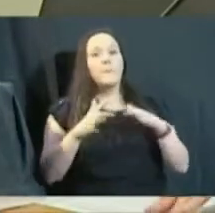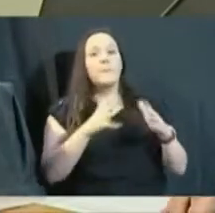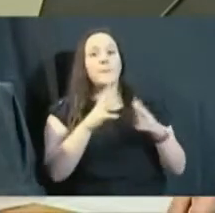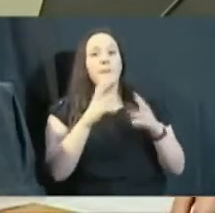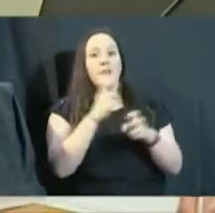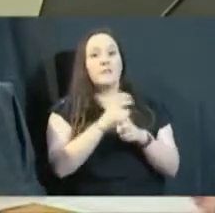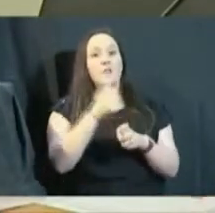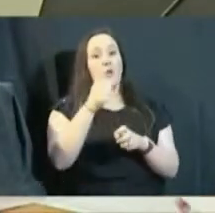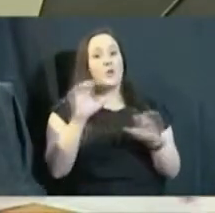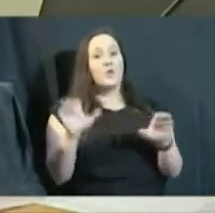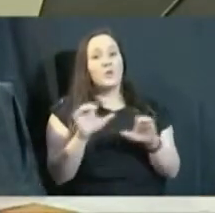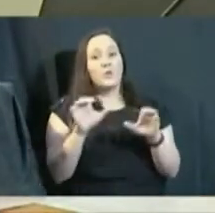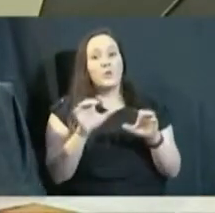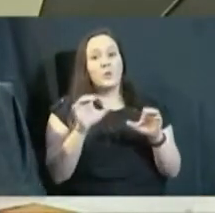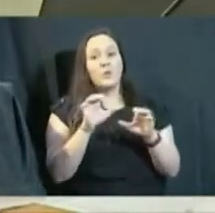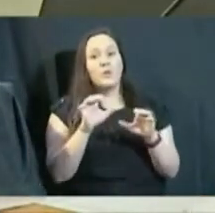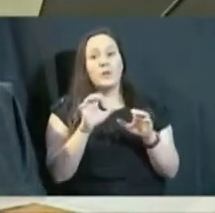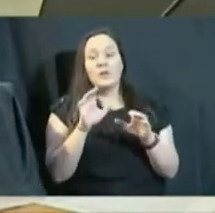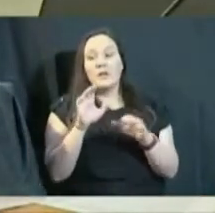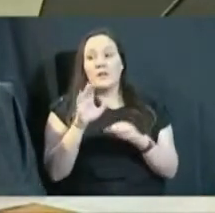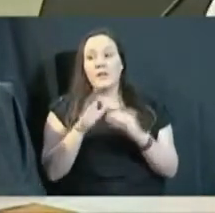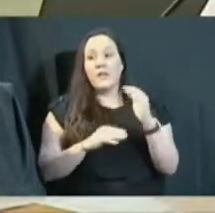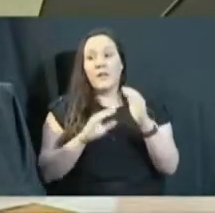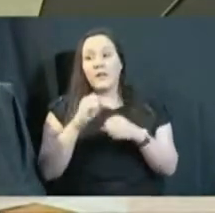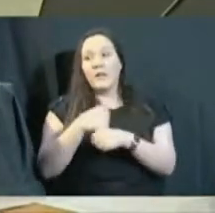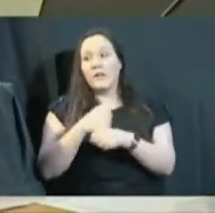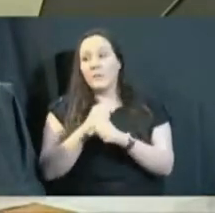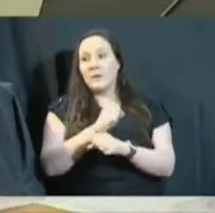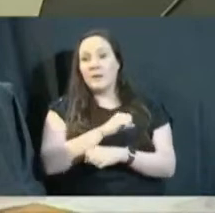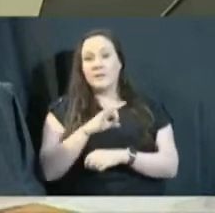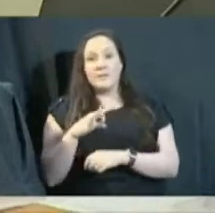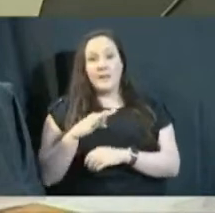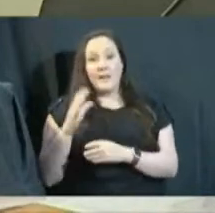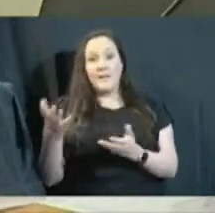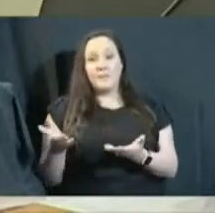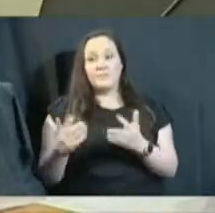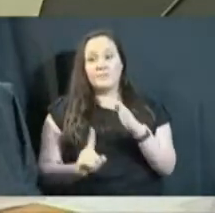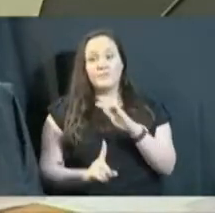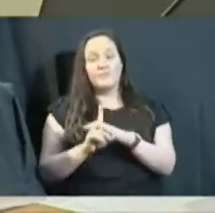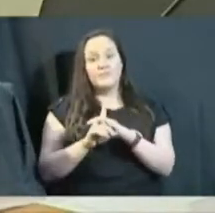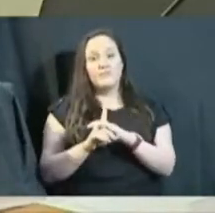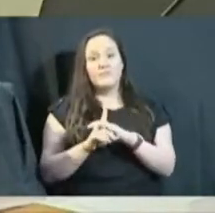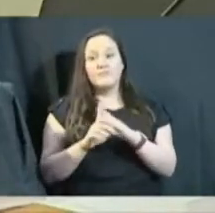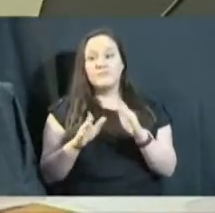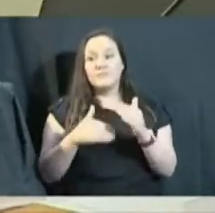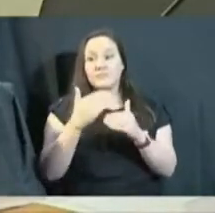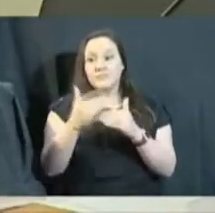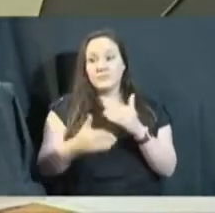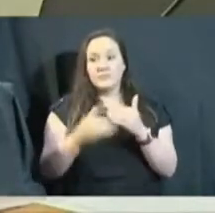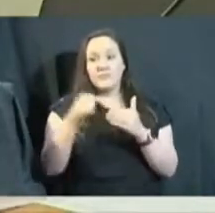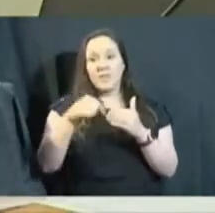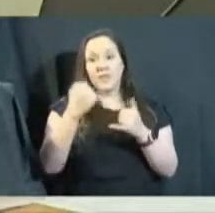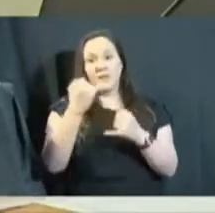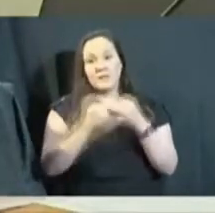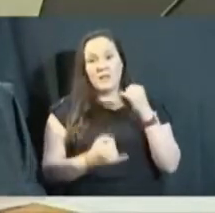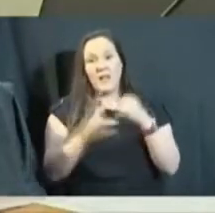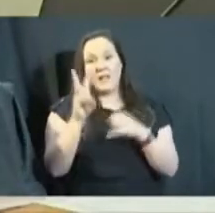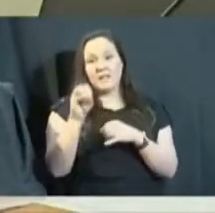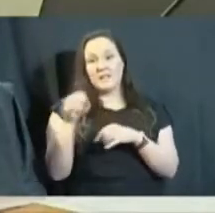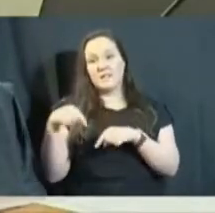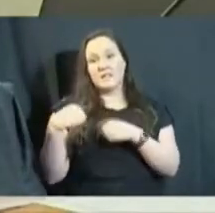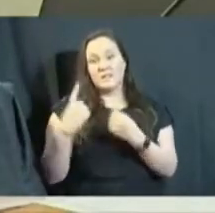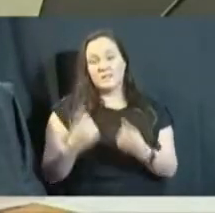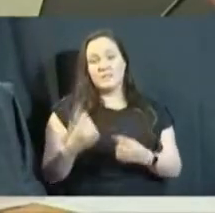than to create a staffed extra regular bed. So then moving on, this is the last 60